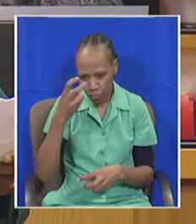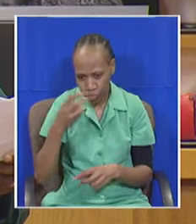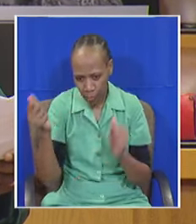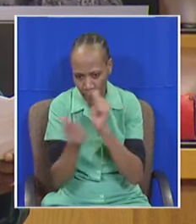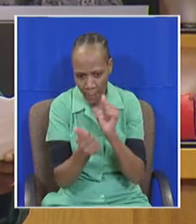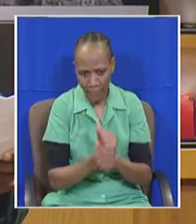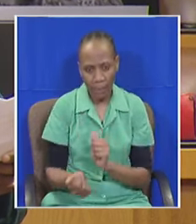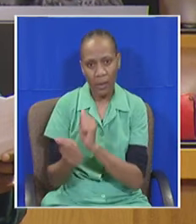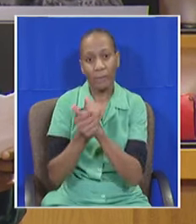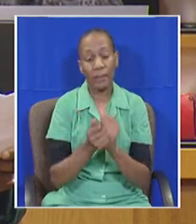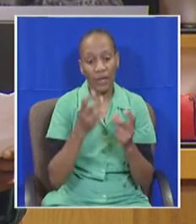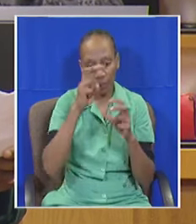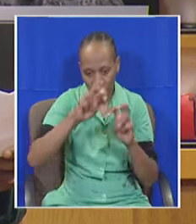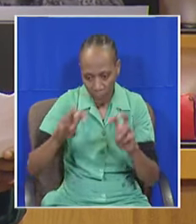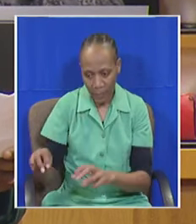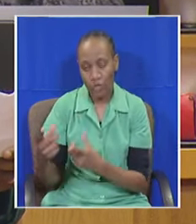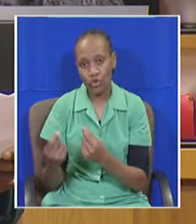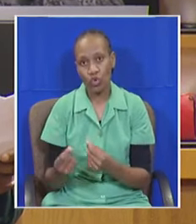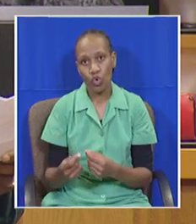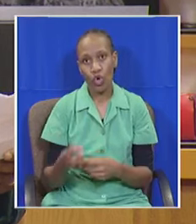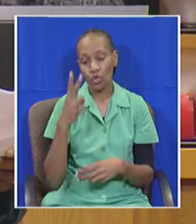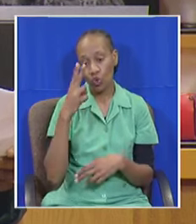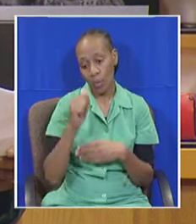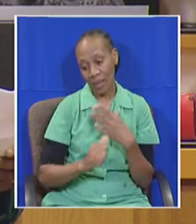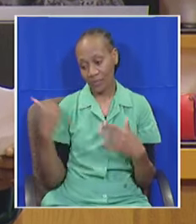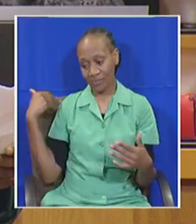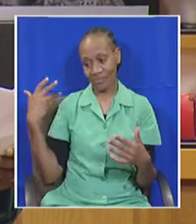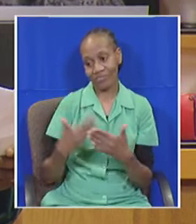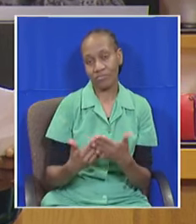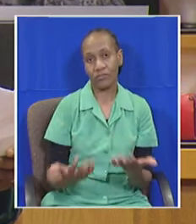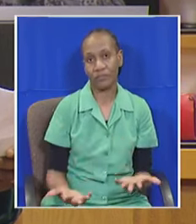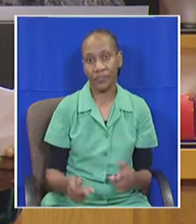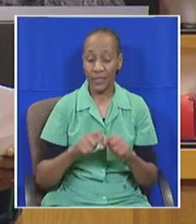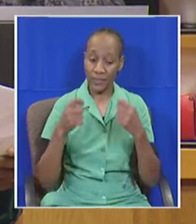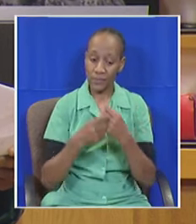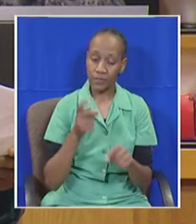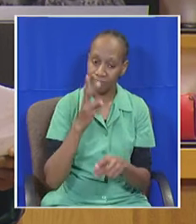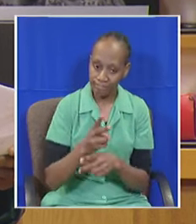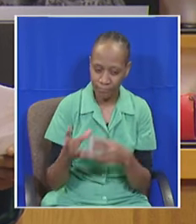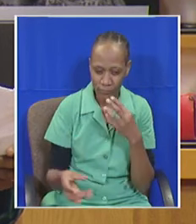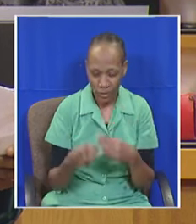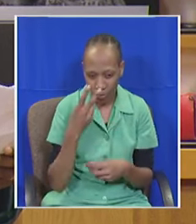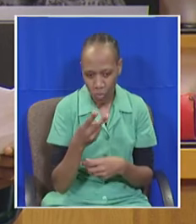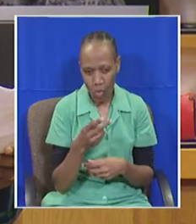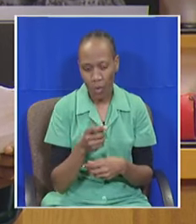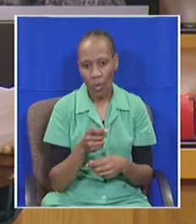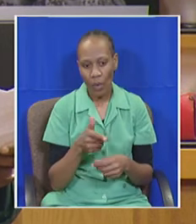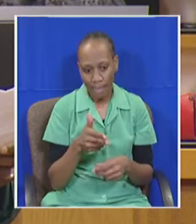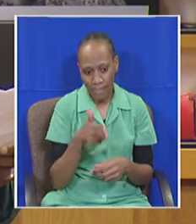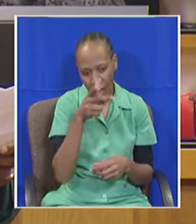various parts of the country over the past 2 months. The team also recovered 15 silencers,